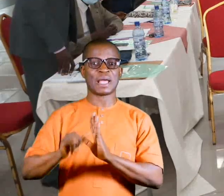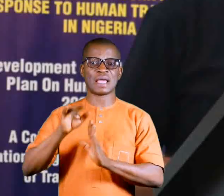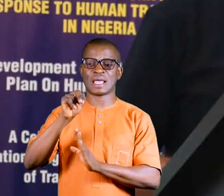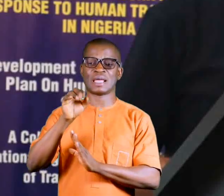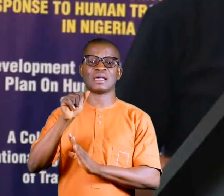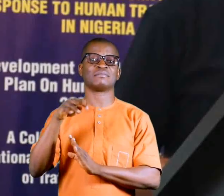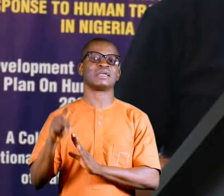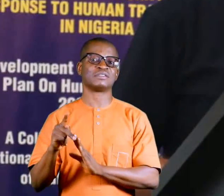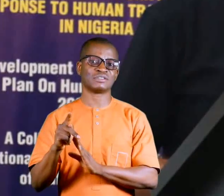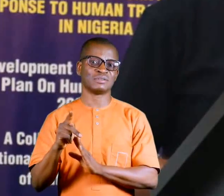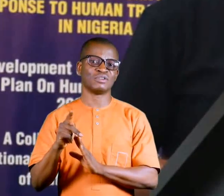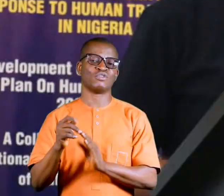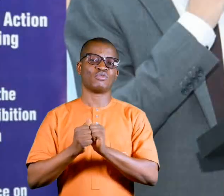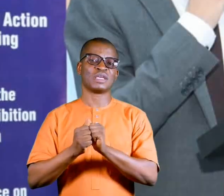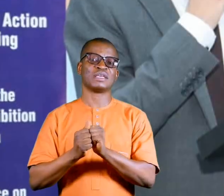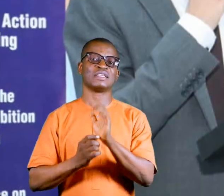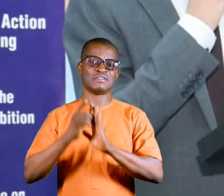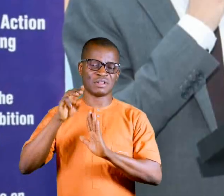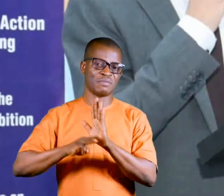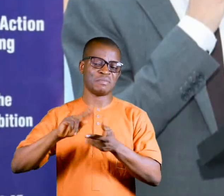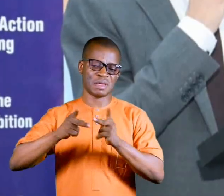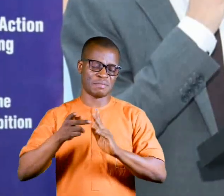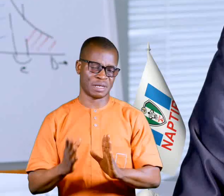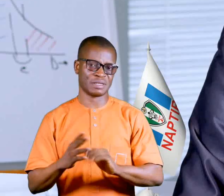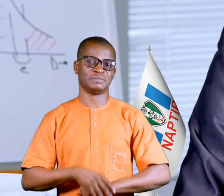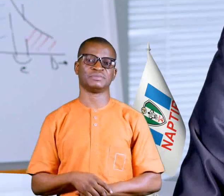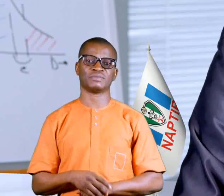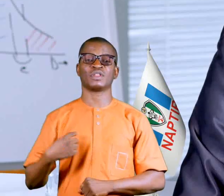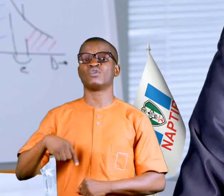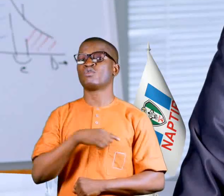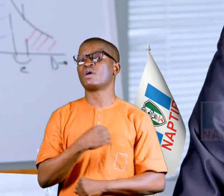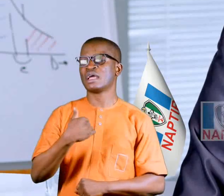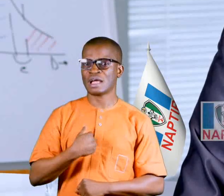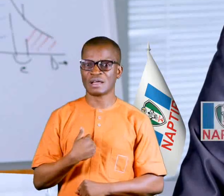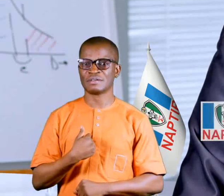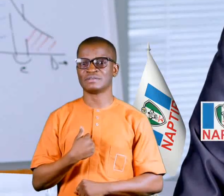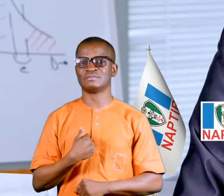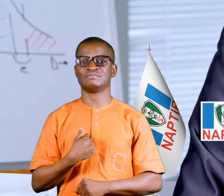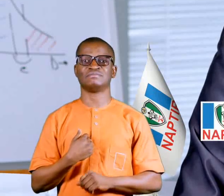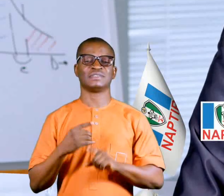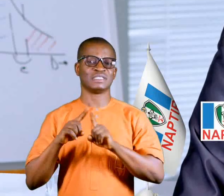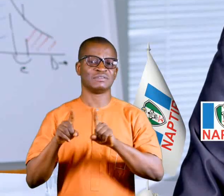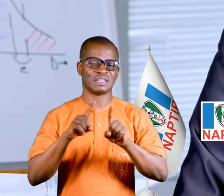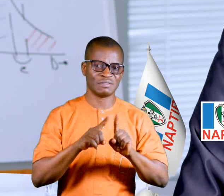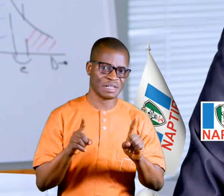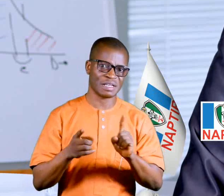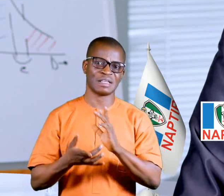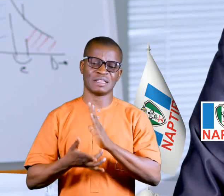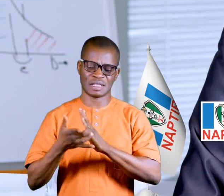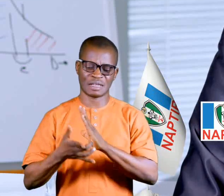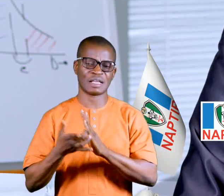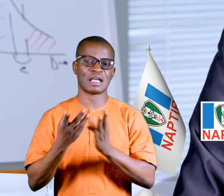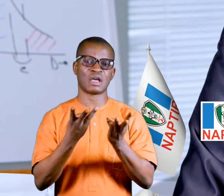NAPTIP and relevant stakeholders, including development partners. We had series of